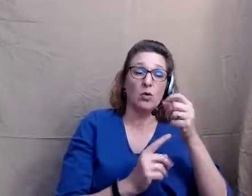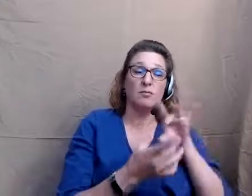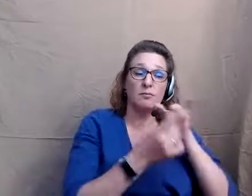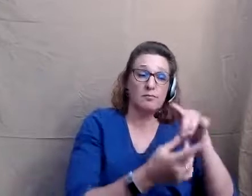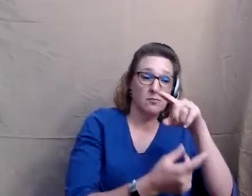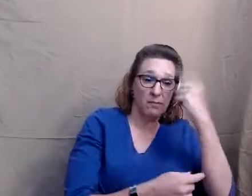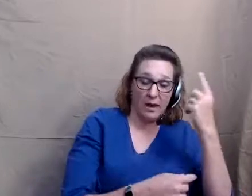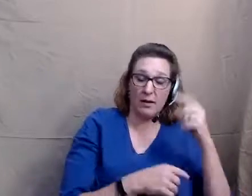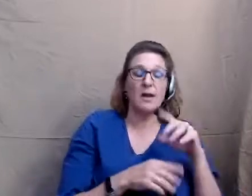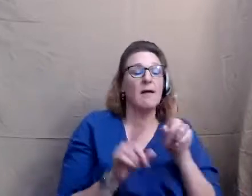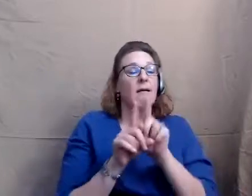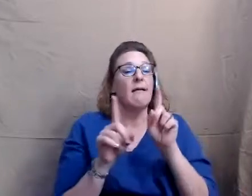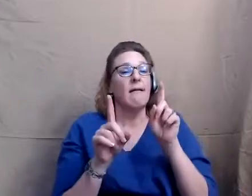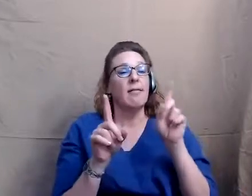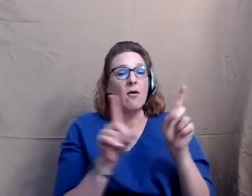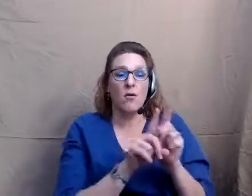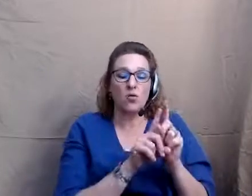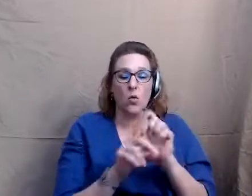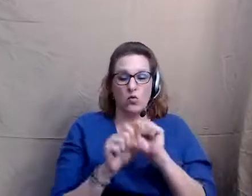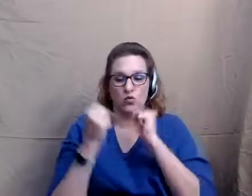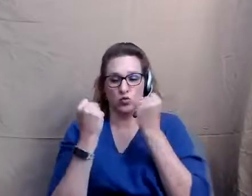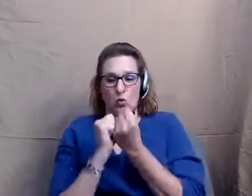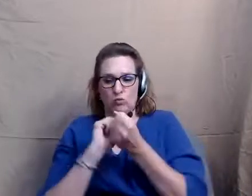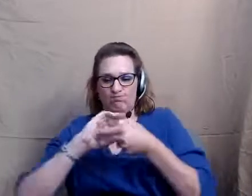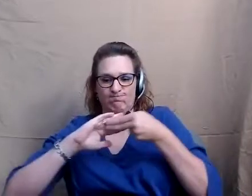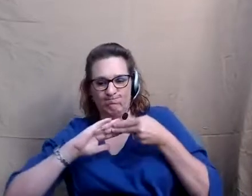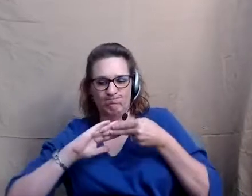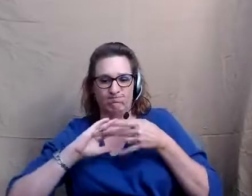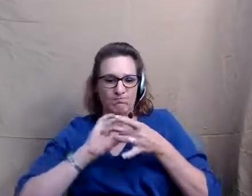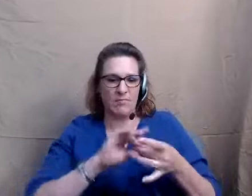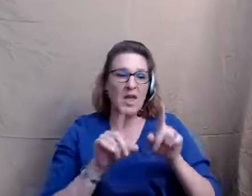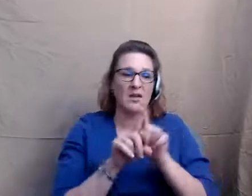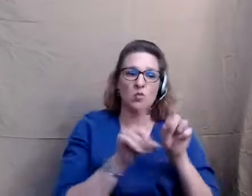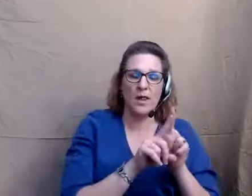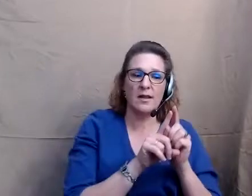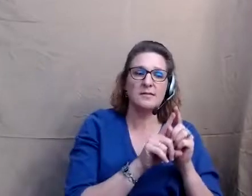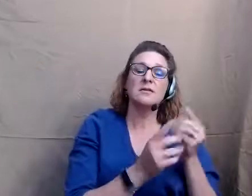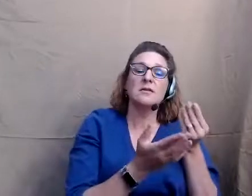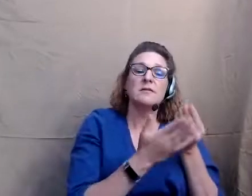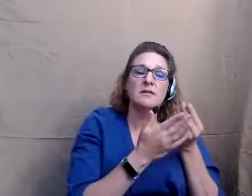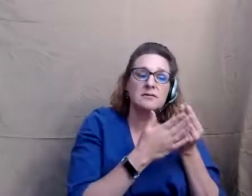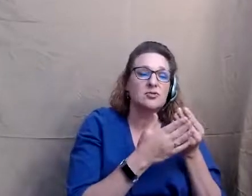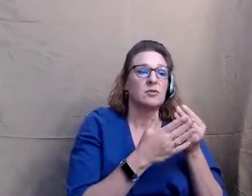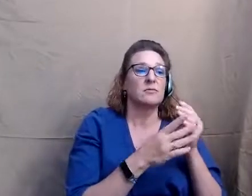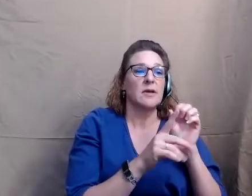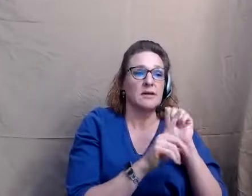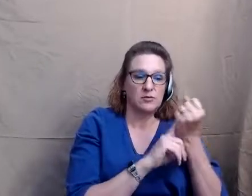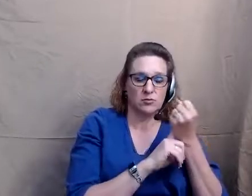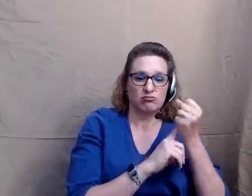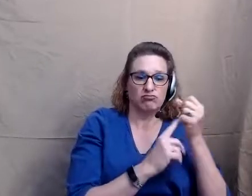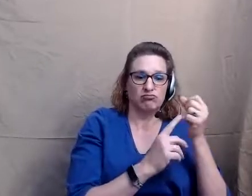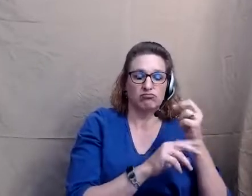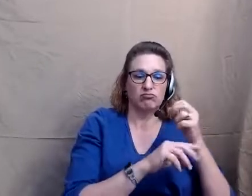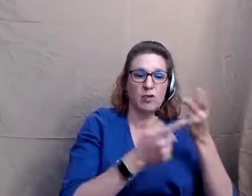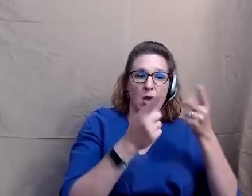obviously, attached to criminalization, and there are a number of collateral consequences. But there are specific costs of criminalization that